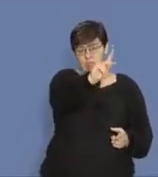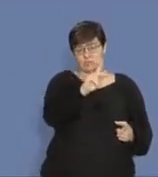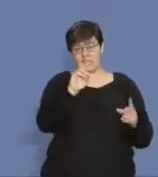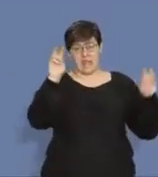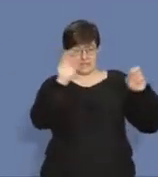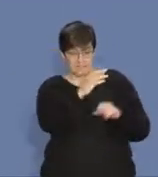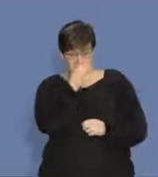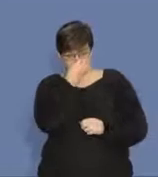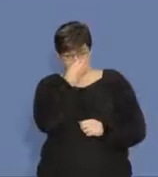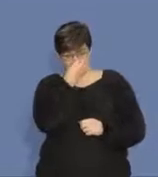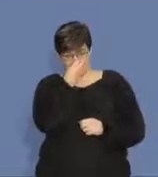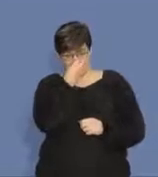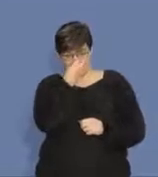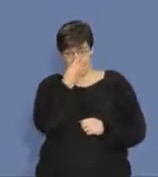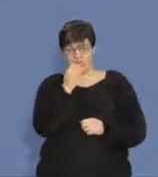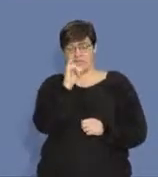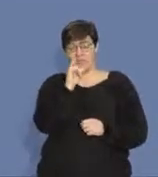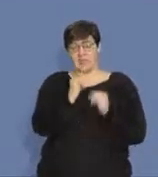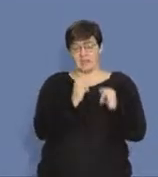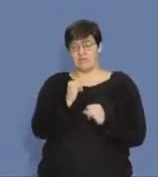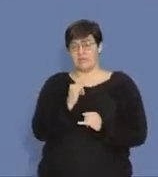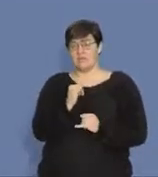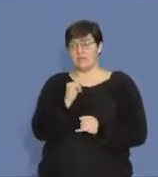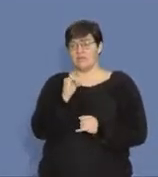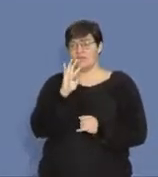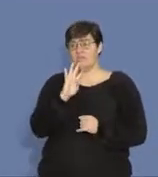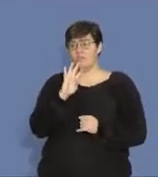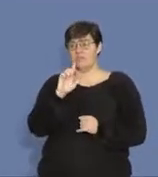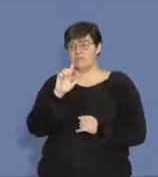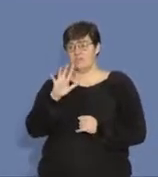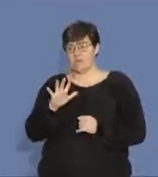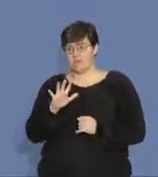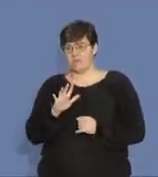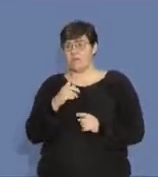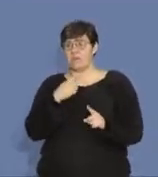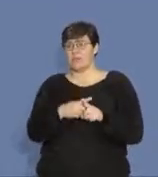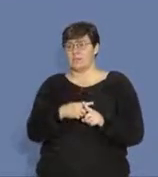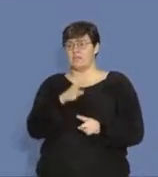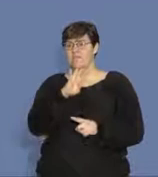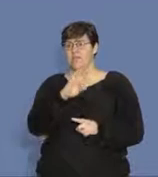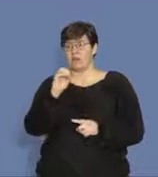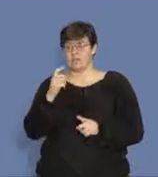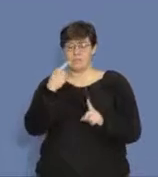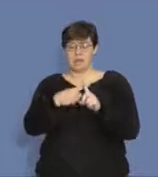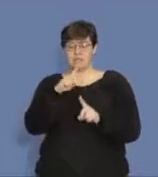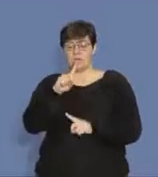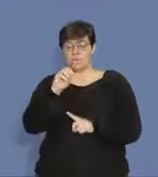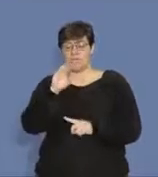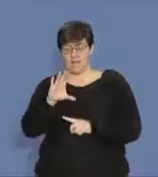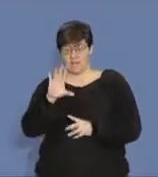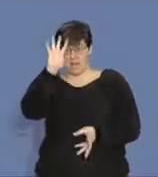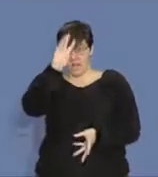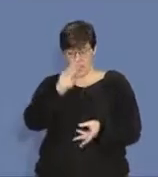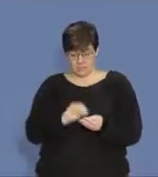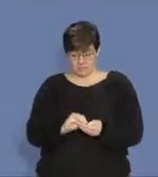my calculation, it's 11,475 plus the 400 plus the 105. I add all those